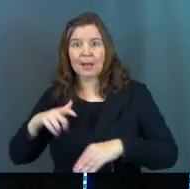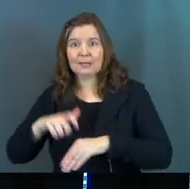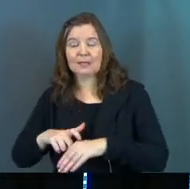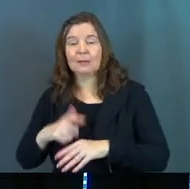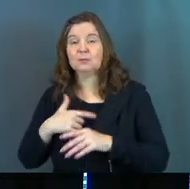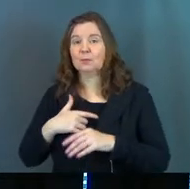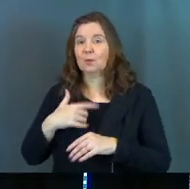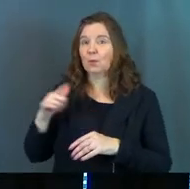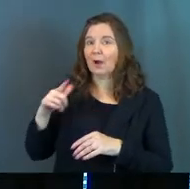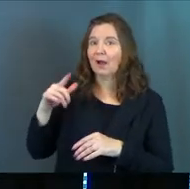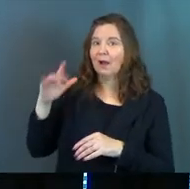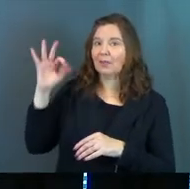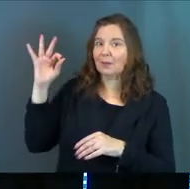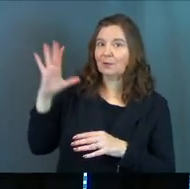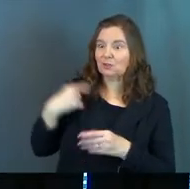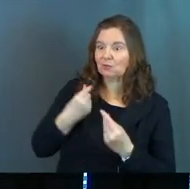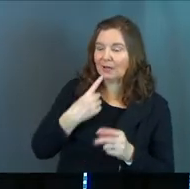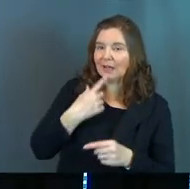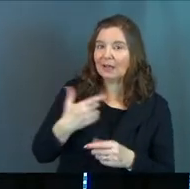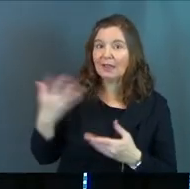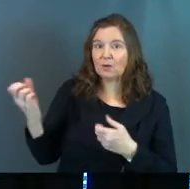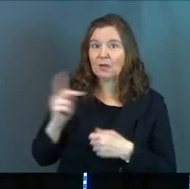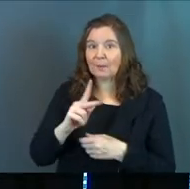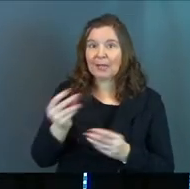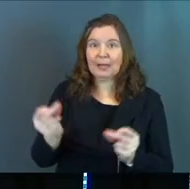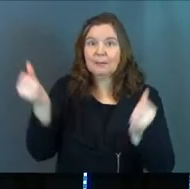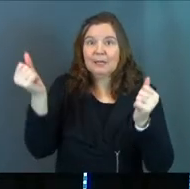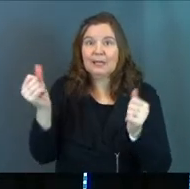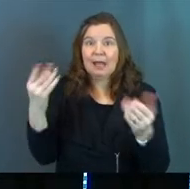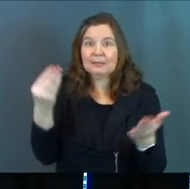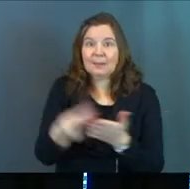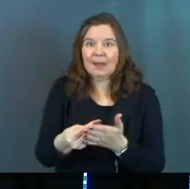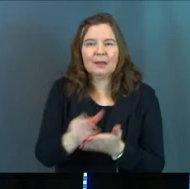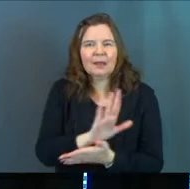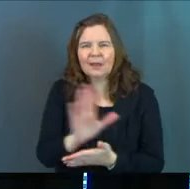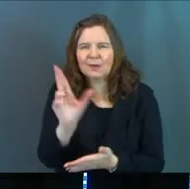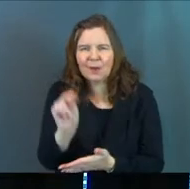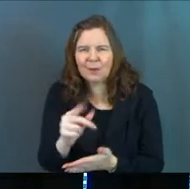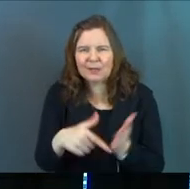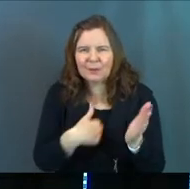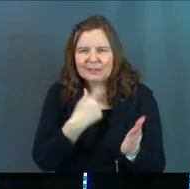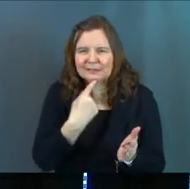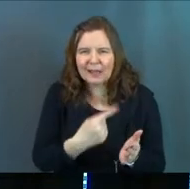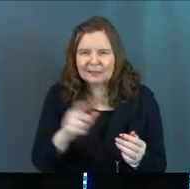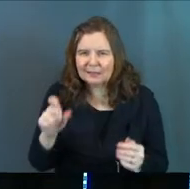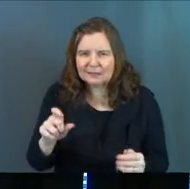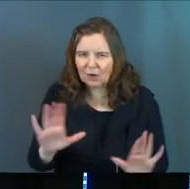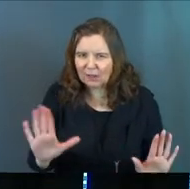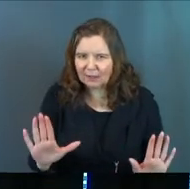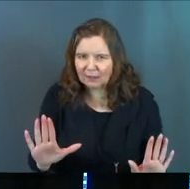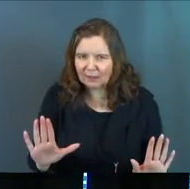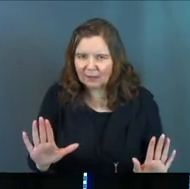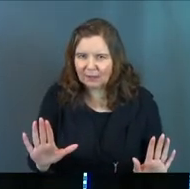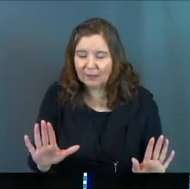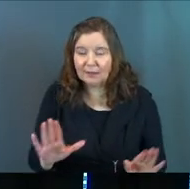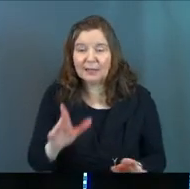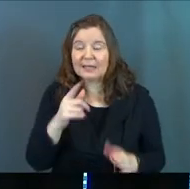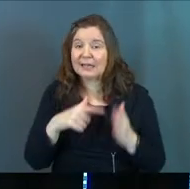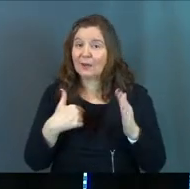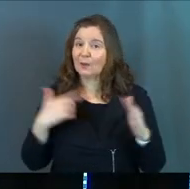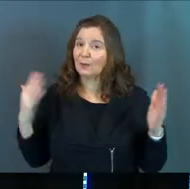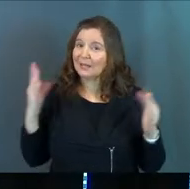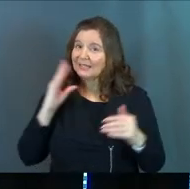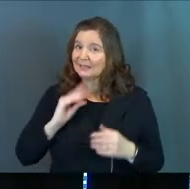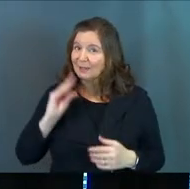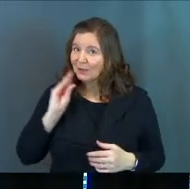time. What the televangelist tried to tell you is that it was going to come back immediately as money. No, it's not what he says necessarily. And it's not what